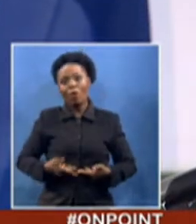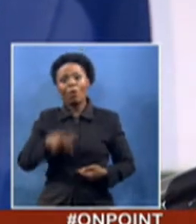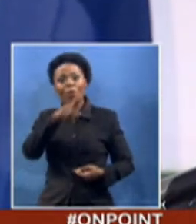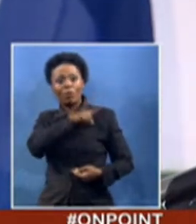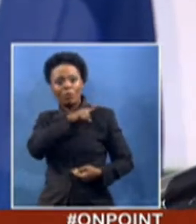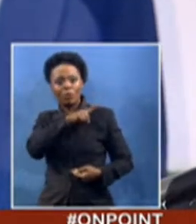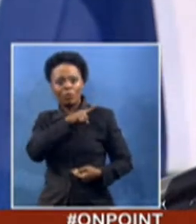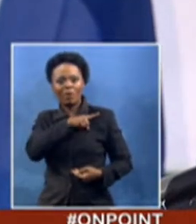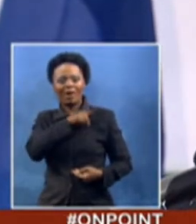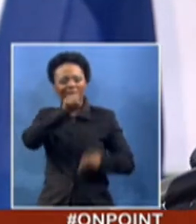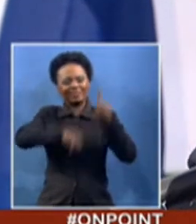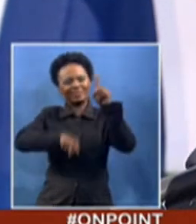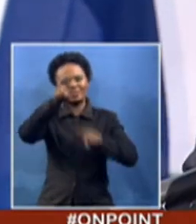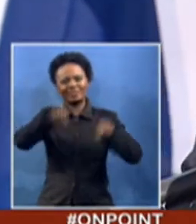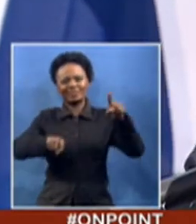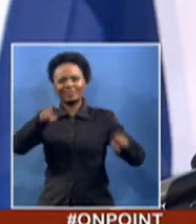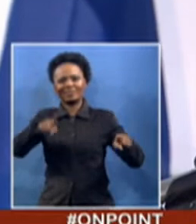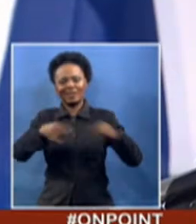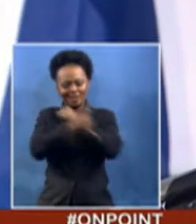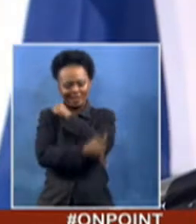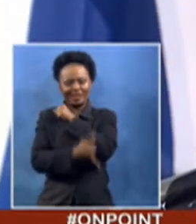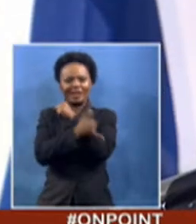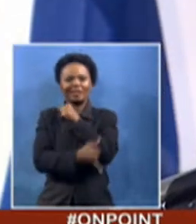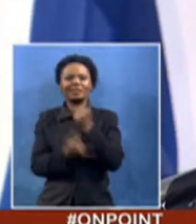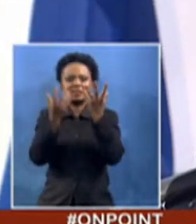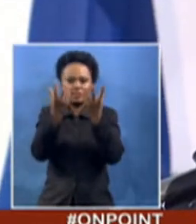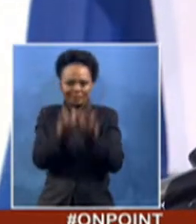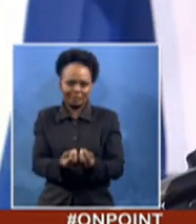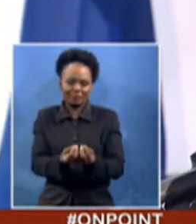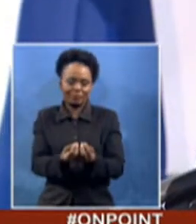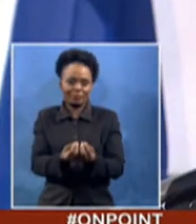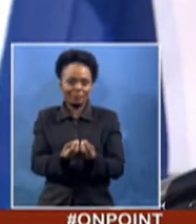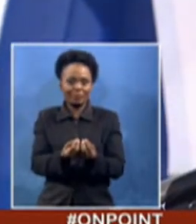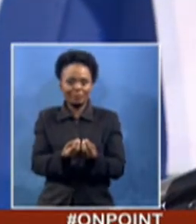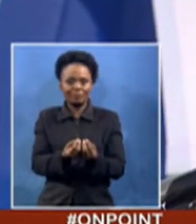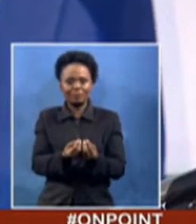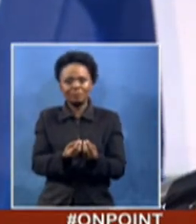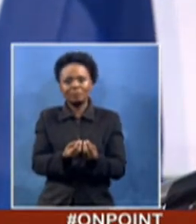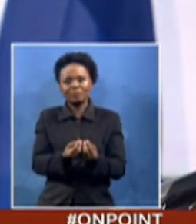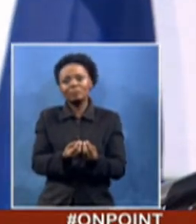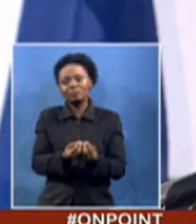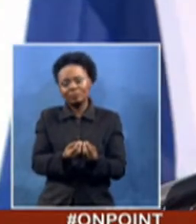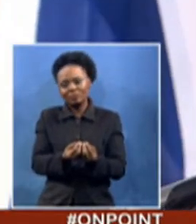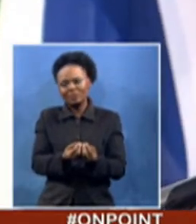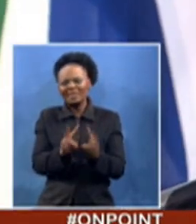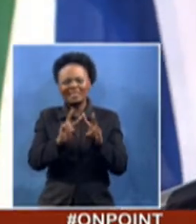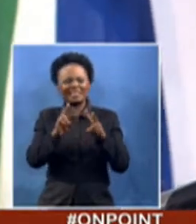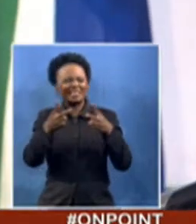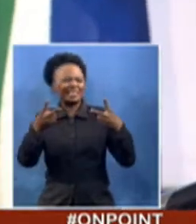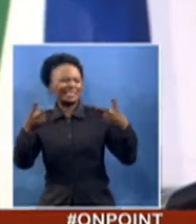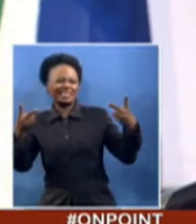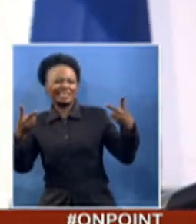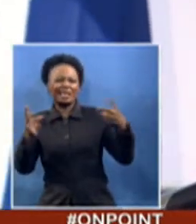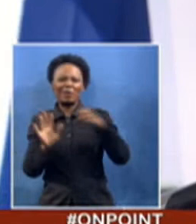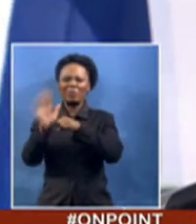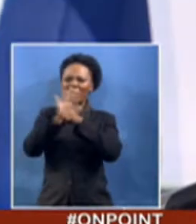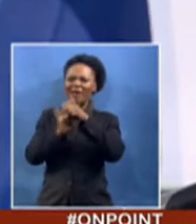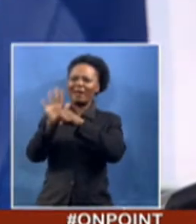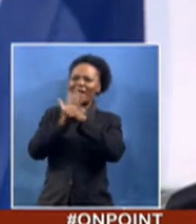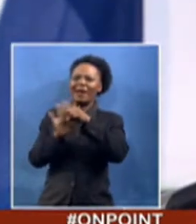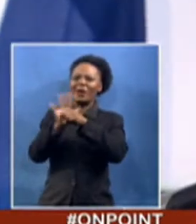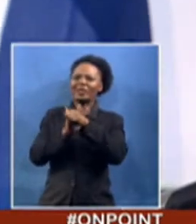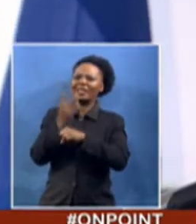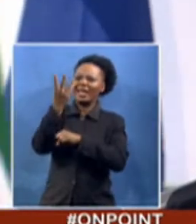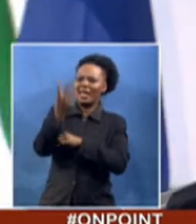the diverse nature of our nation. We may come from different backgrounds and